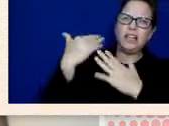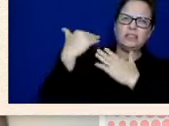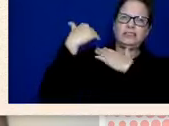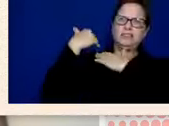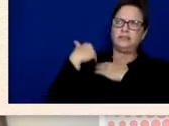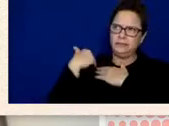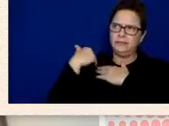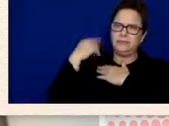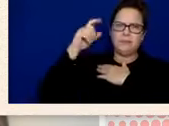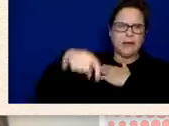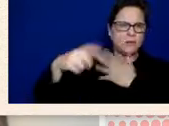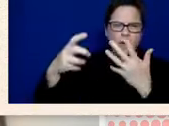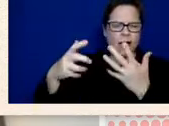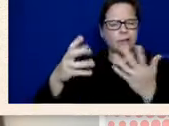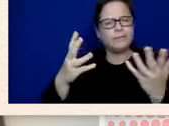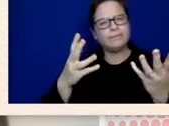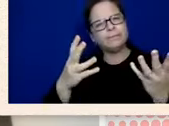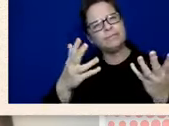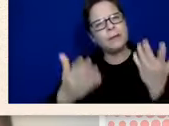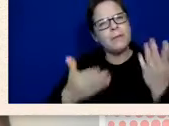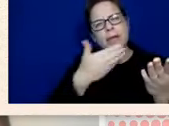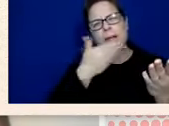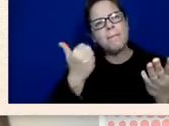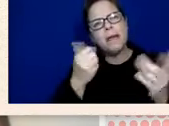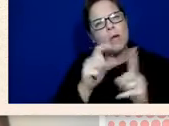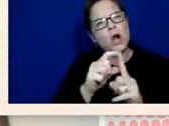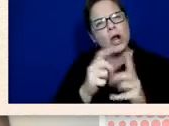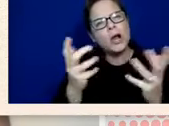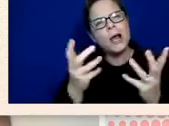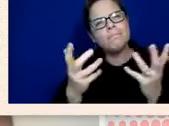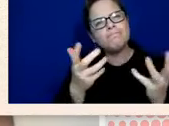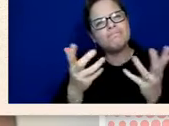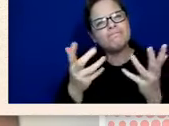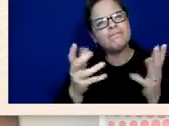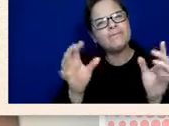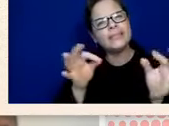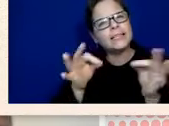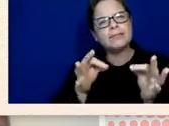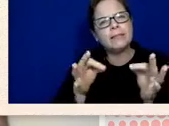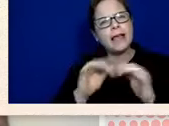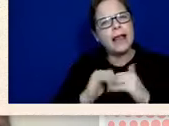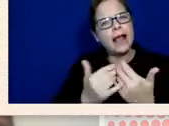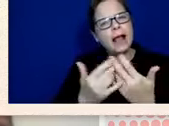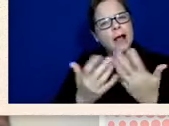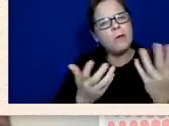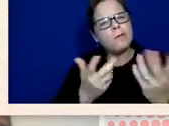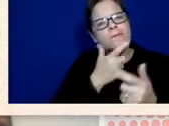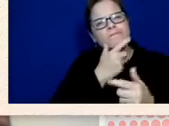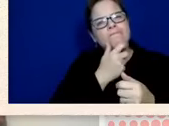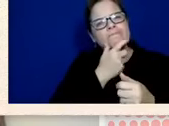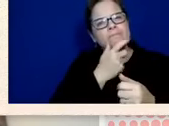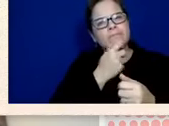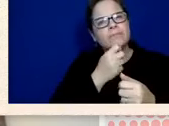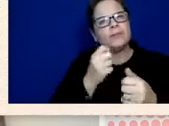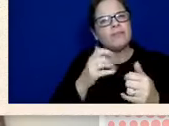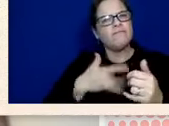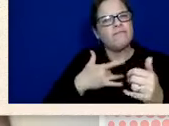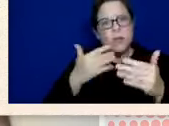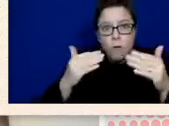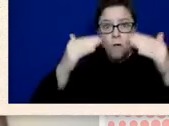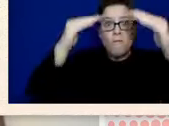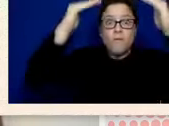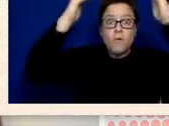of, well, how can I explain it? I think it was more of that there was this overwhelming